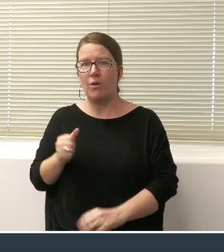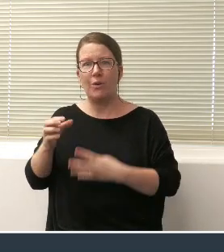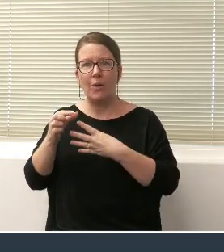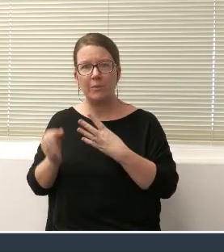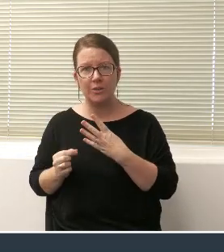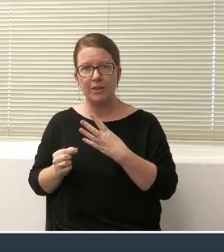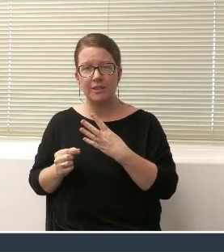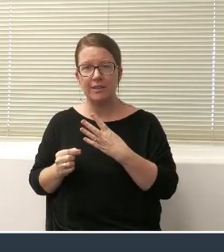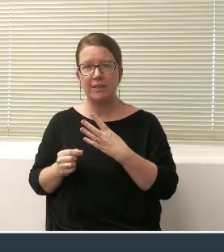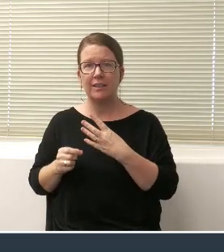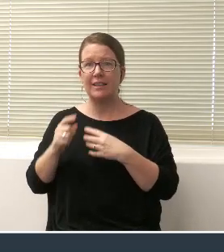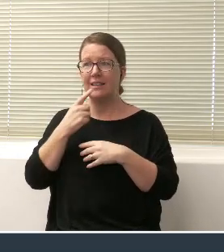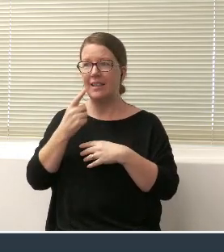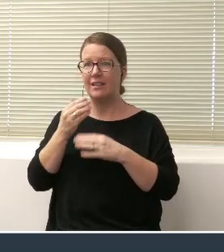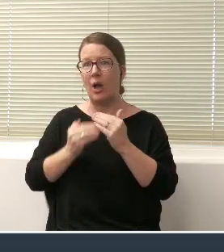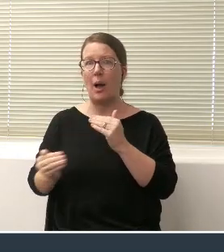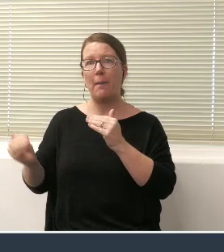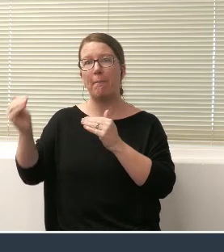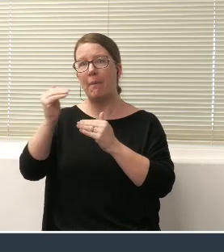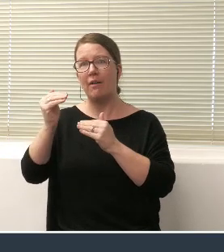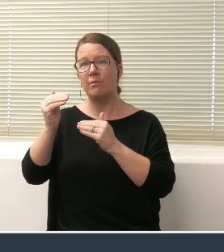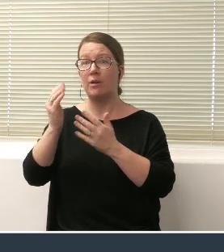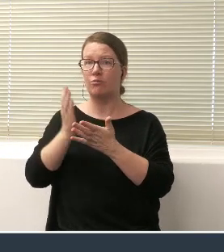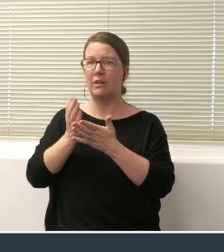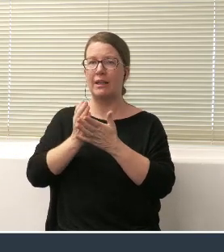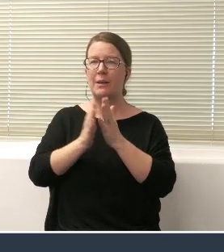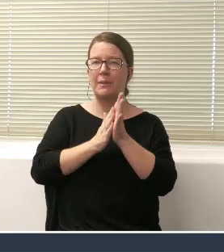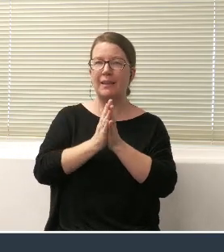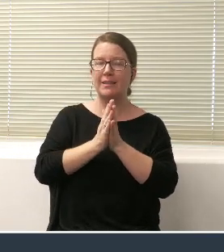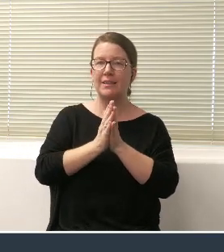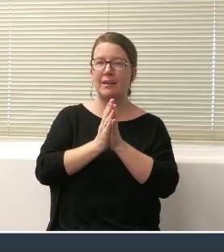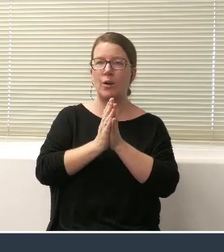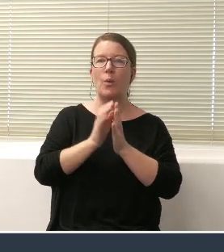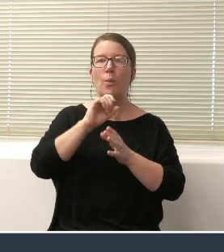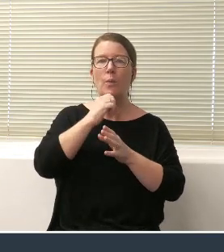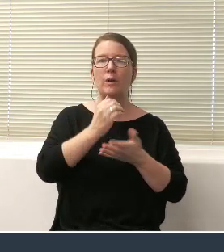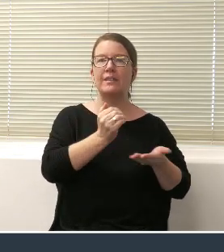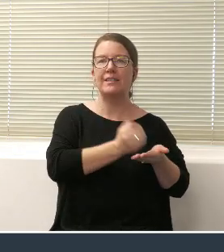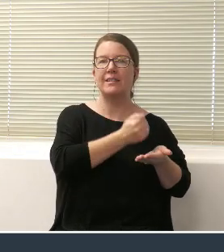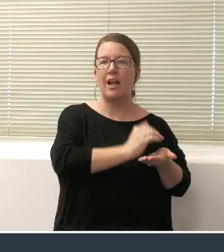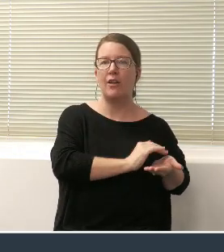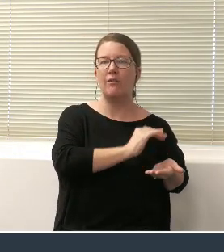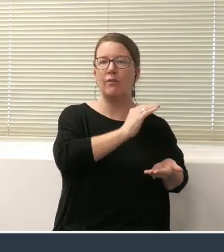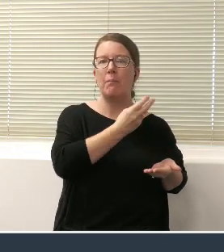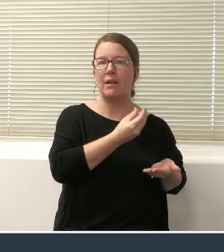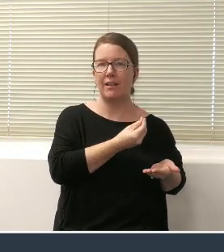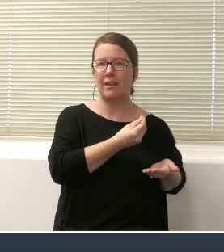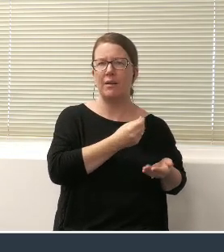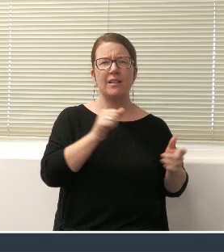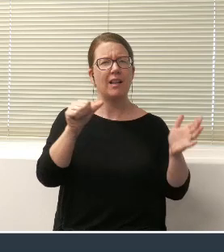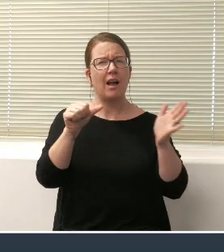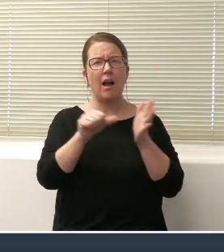option, even though it says to go above something, it actually means that you're saving money. So that's difficult for people to